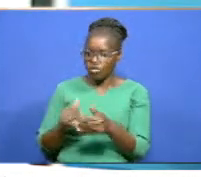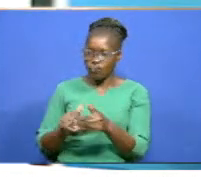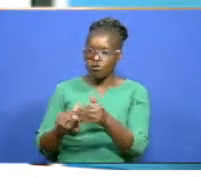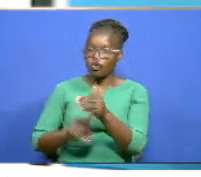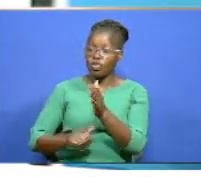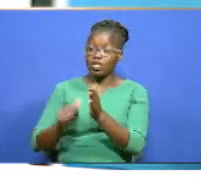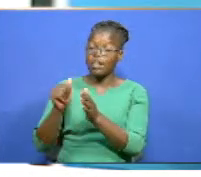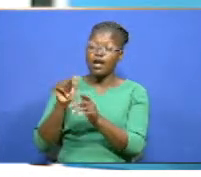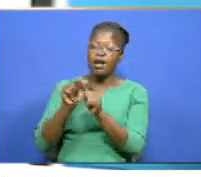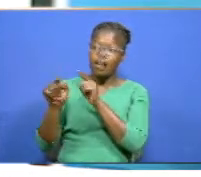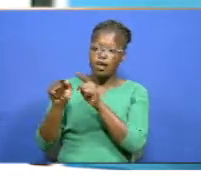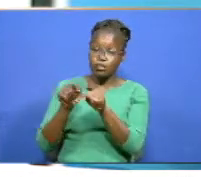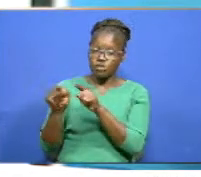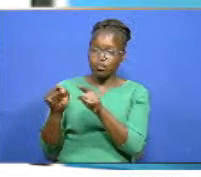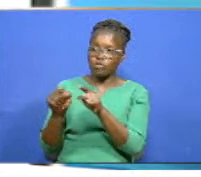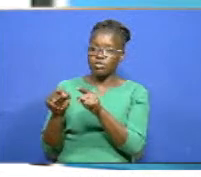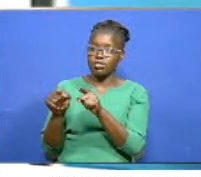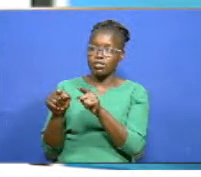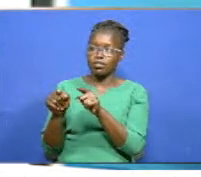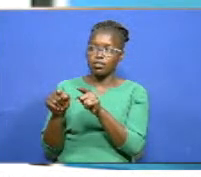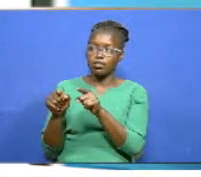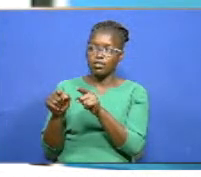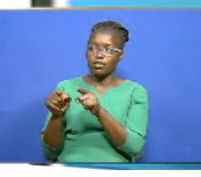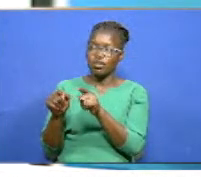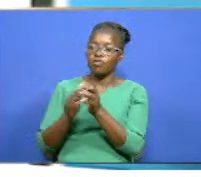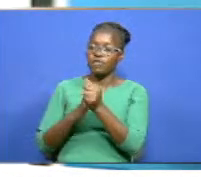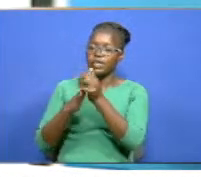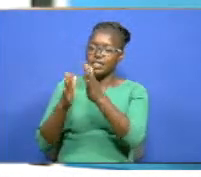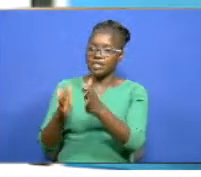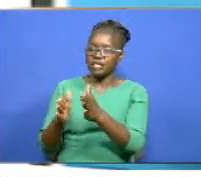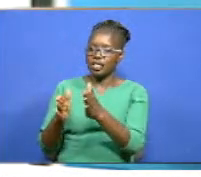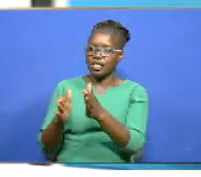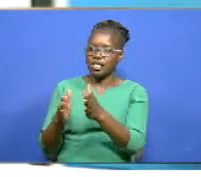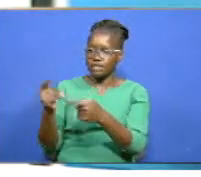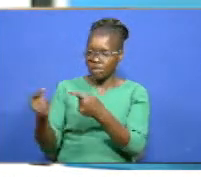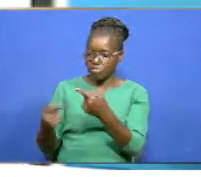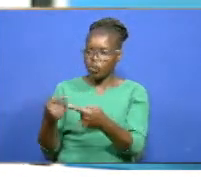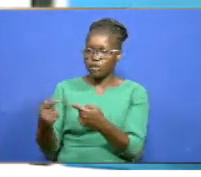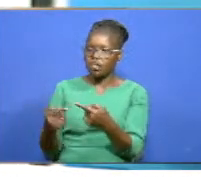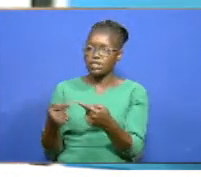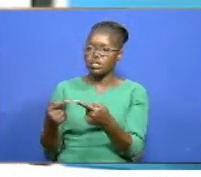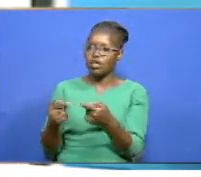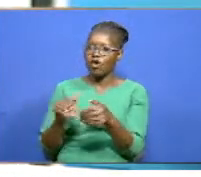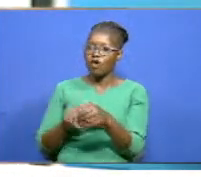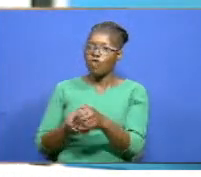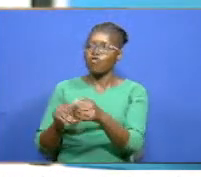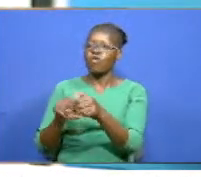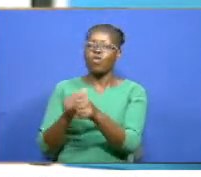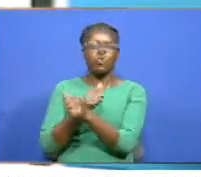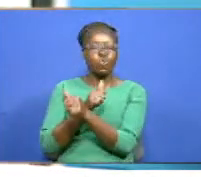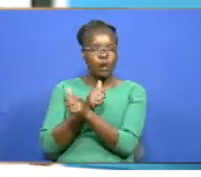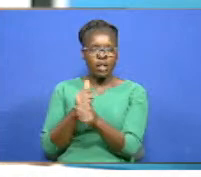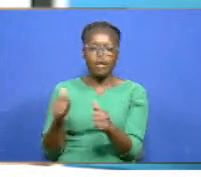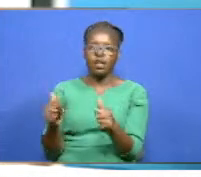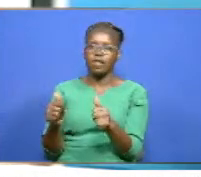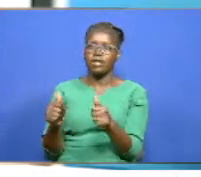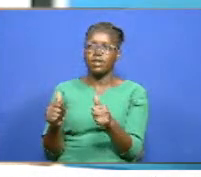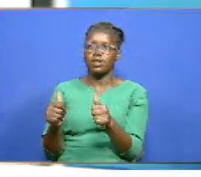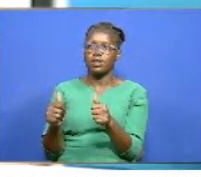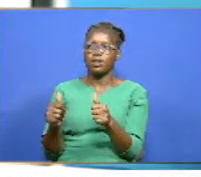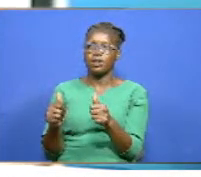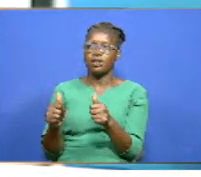that have been raised by the ANC leader and ensure that the process follows the due process of the law,